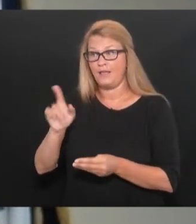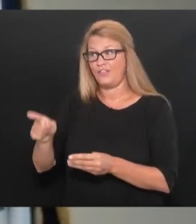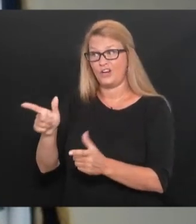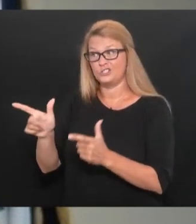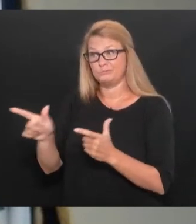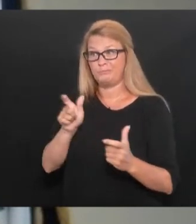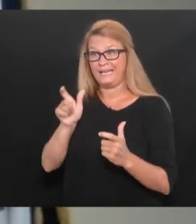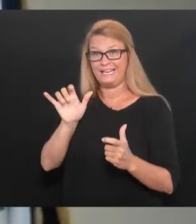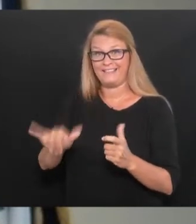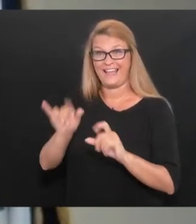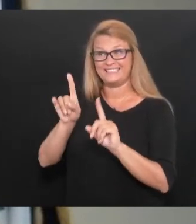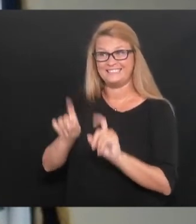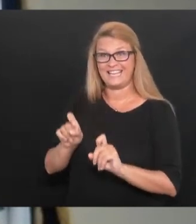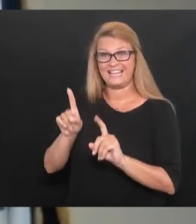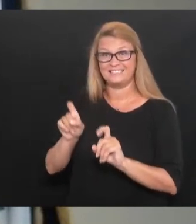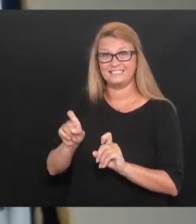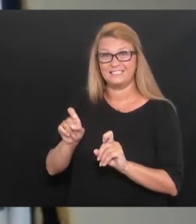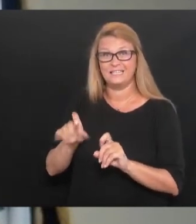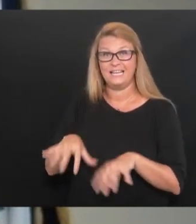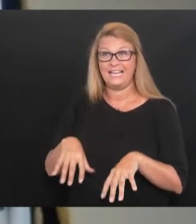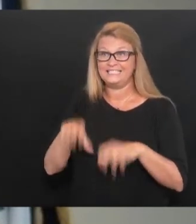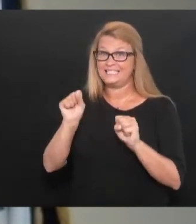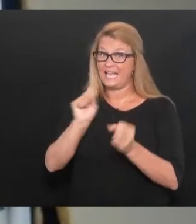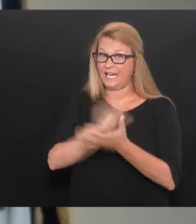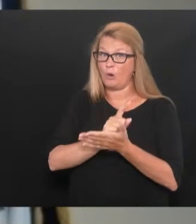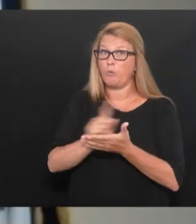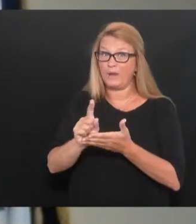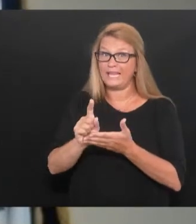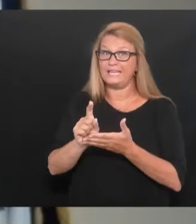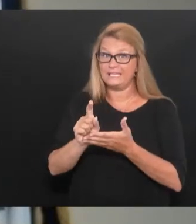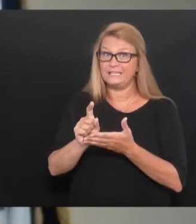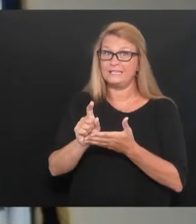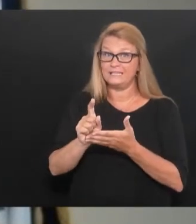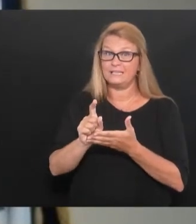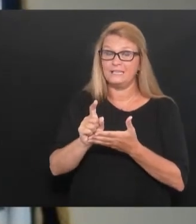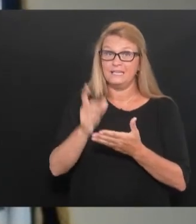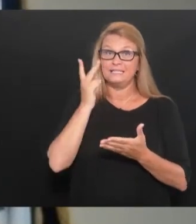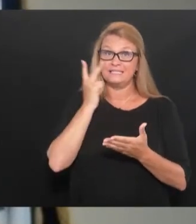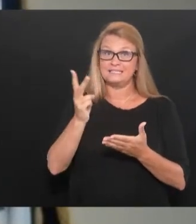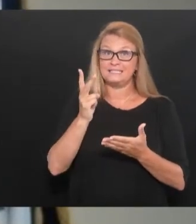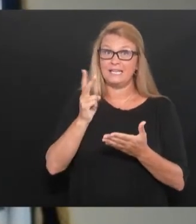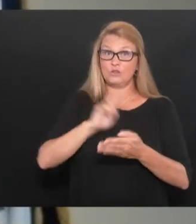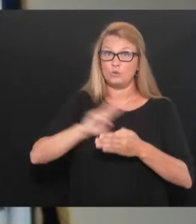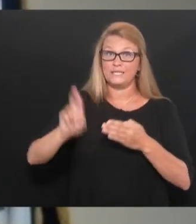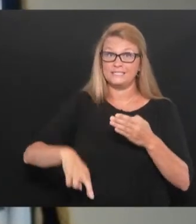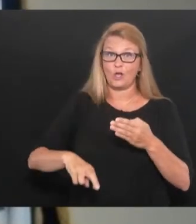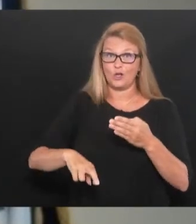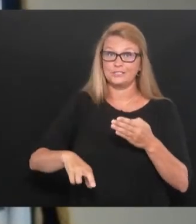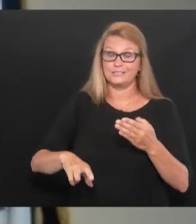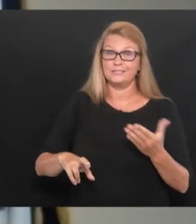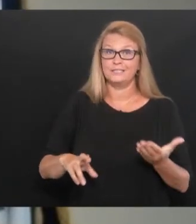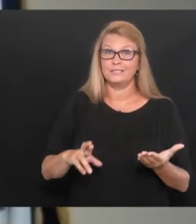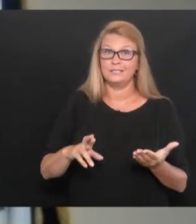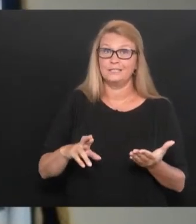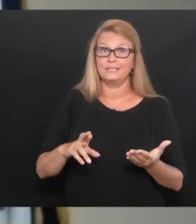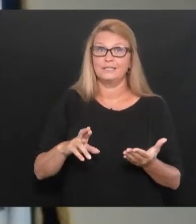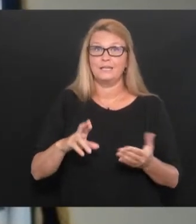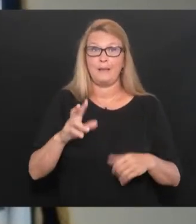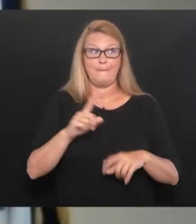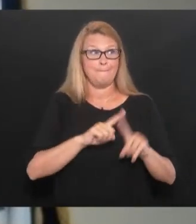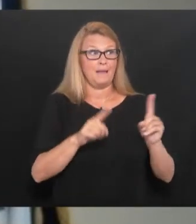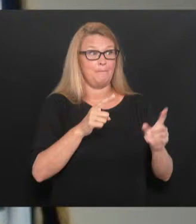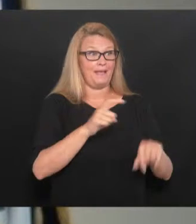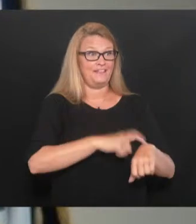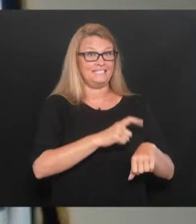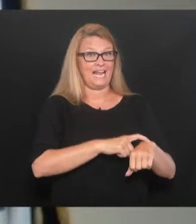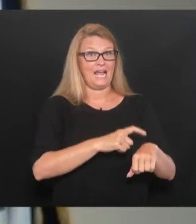as they can, but it takes in the neighborhood of a week to get that test done once the sample is received. So by the time we get that,